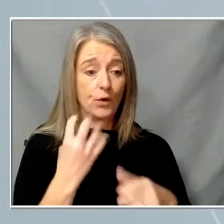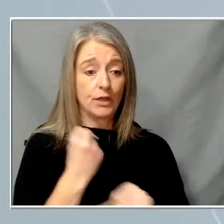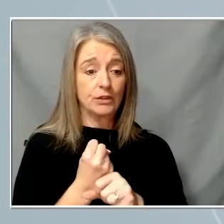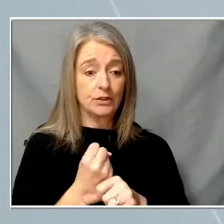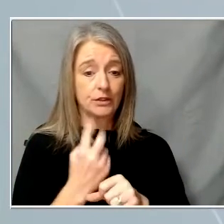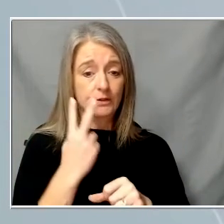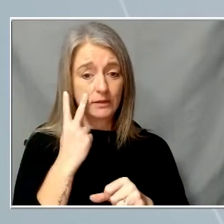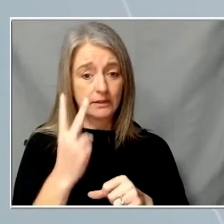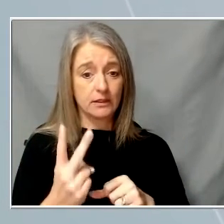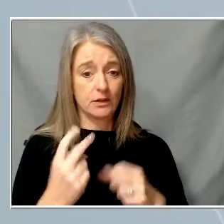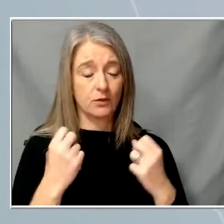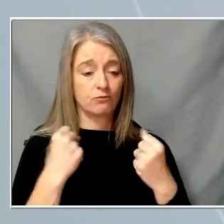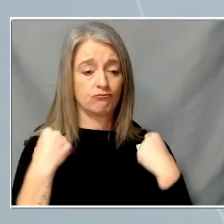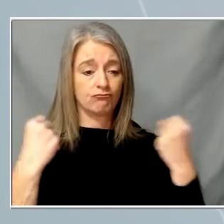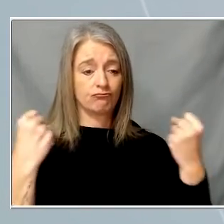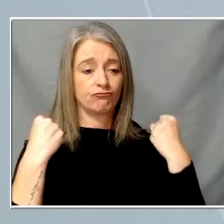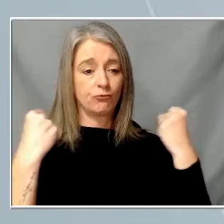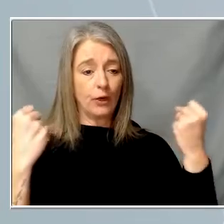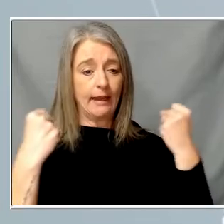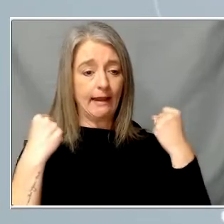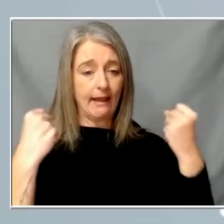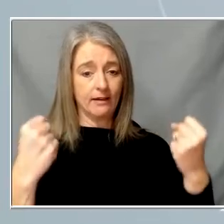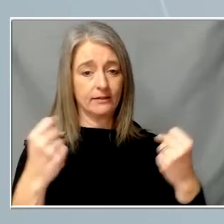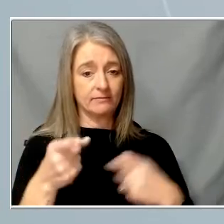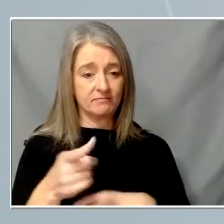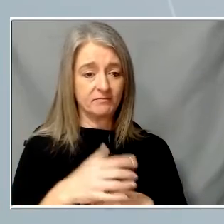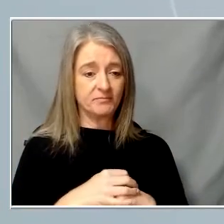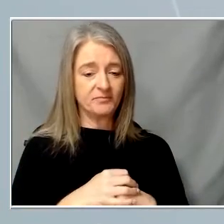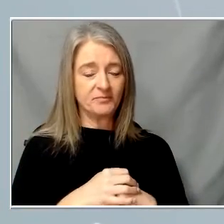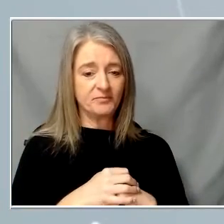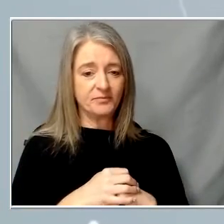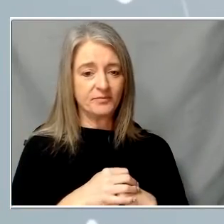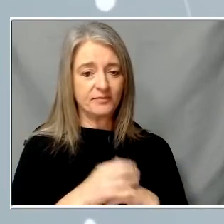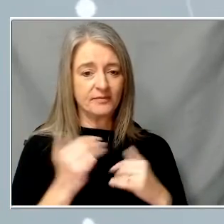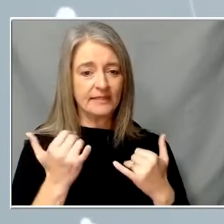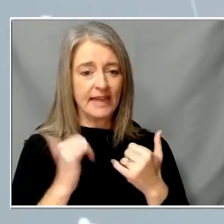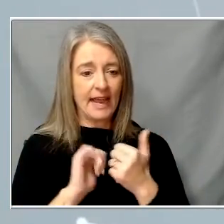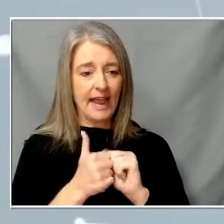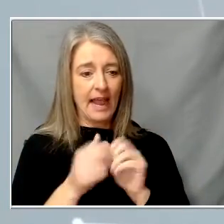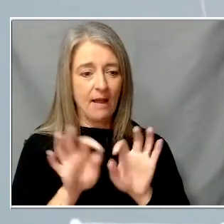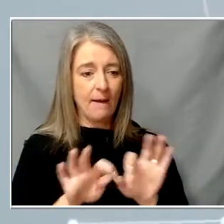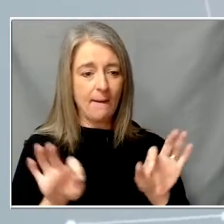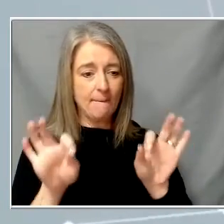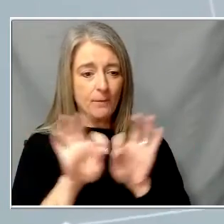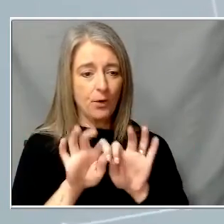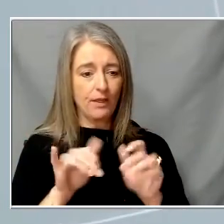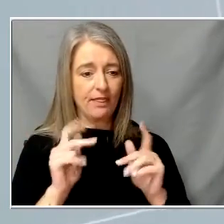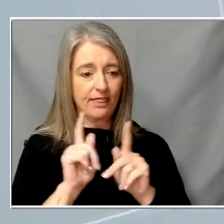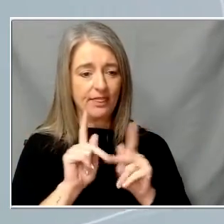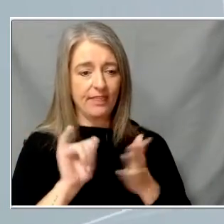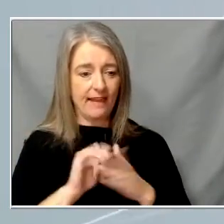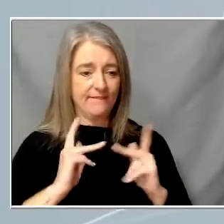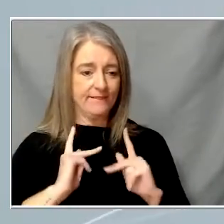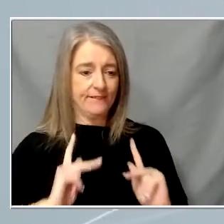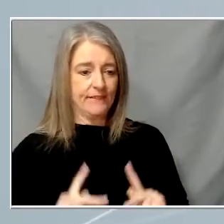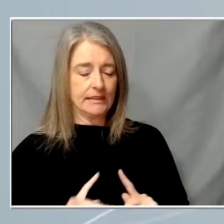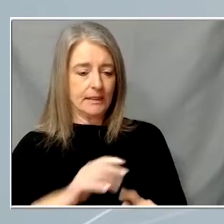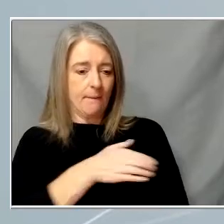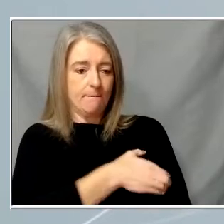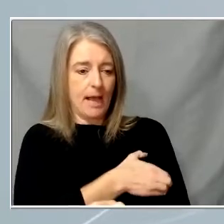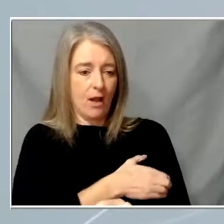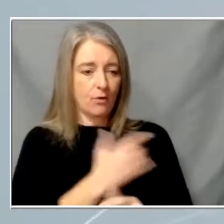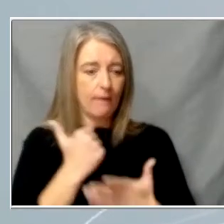we showed in the piece earlier. This is you now. How important has just that physical power been for